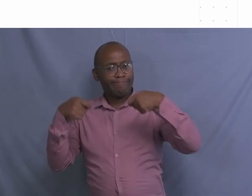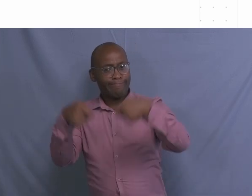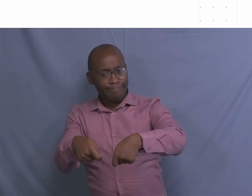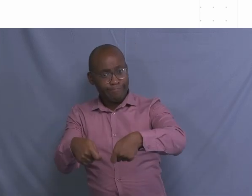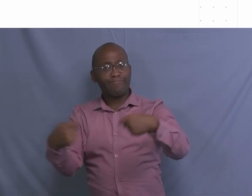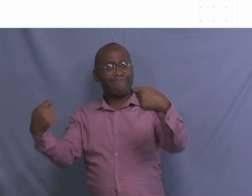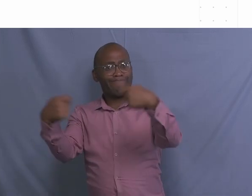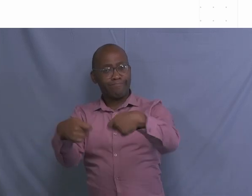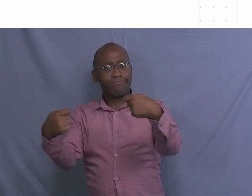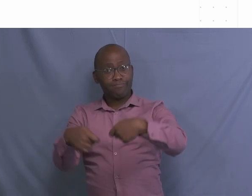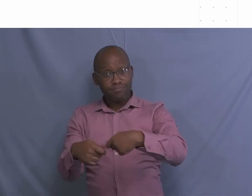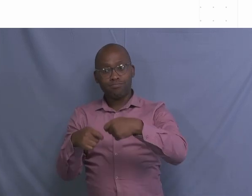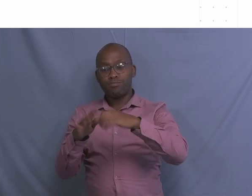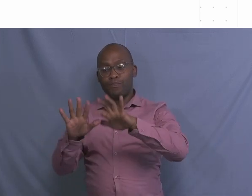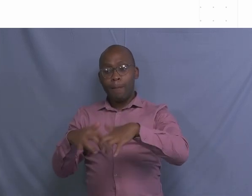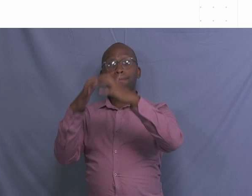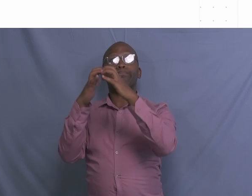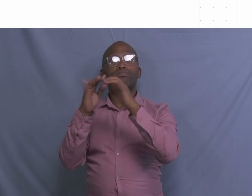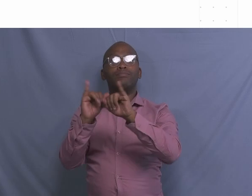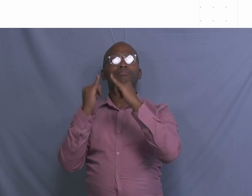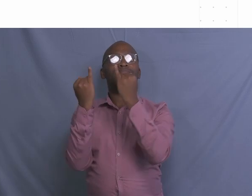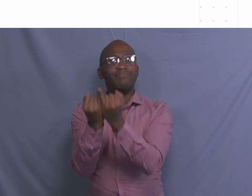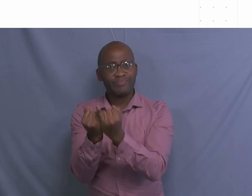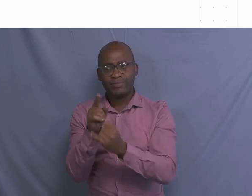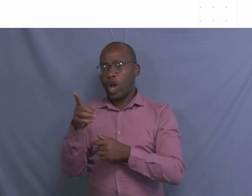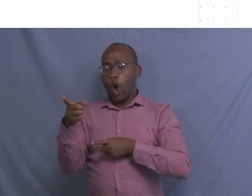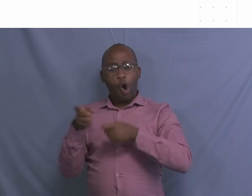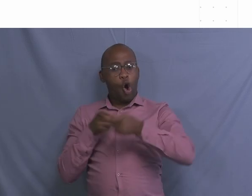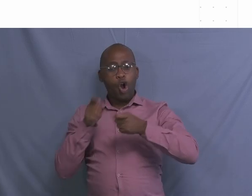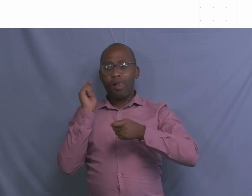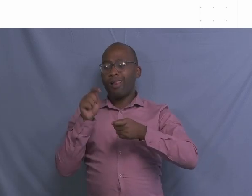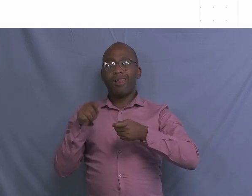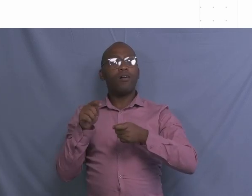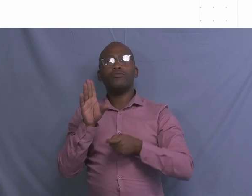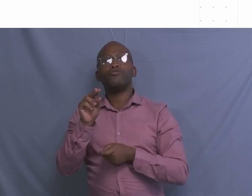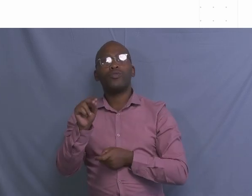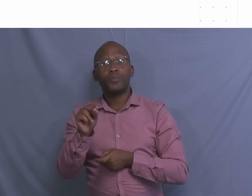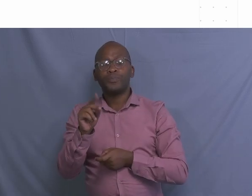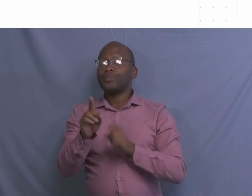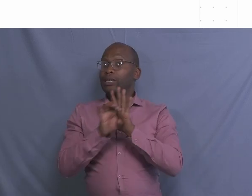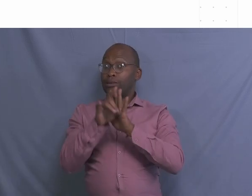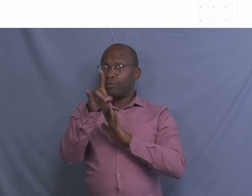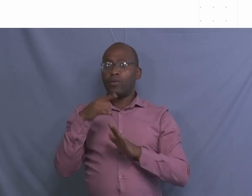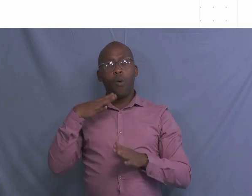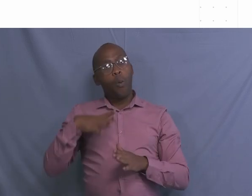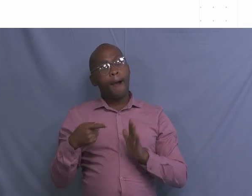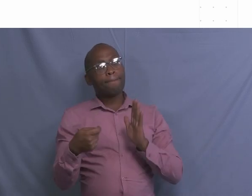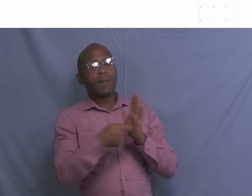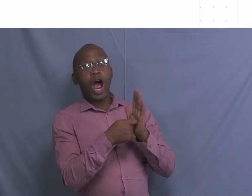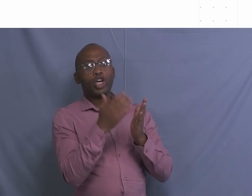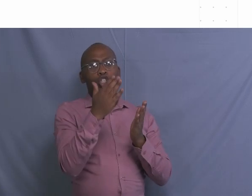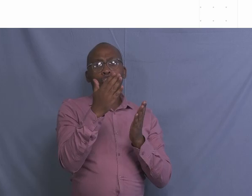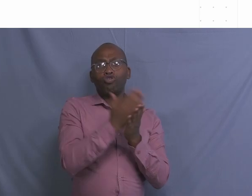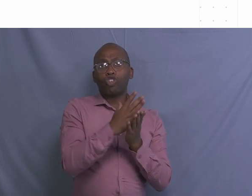because shareholders are ordinary people. They don't, for example, if we bought shares at Coca-Cola, you